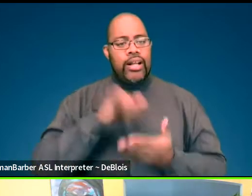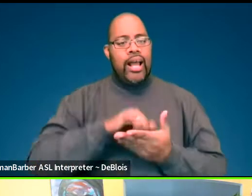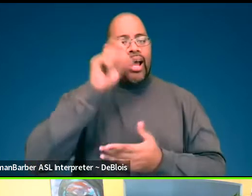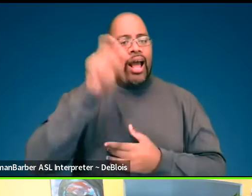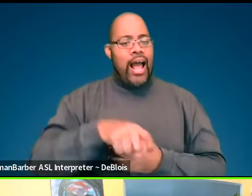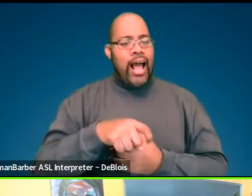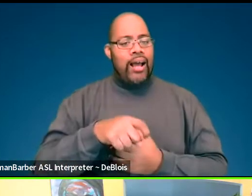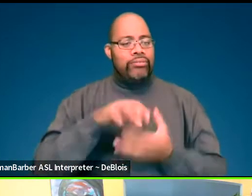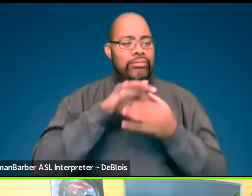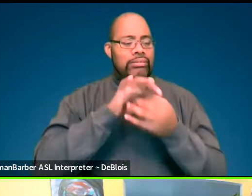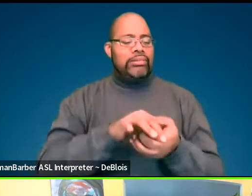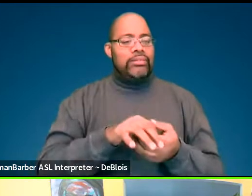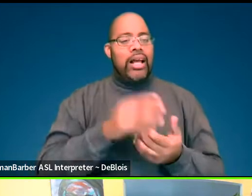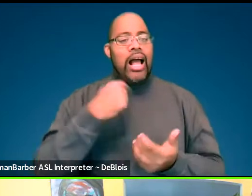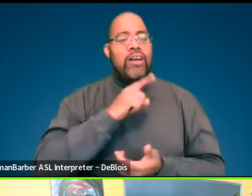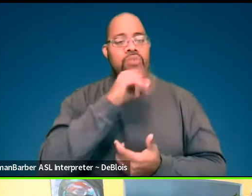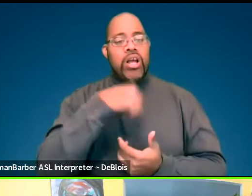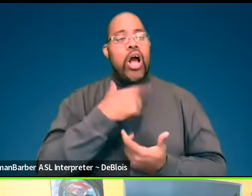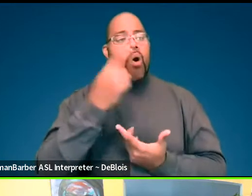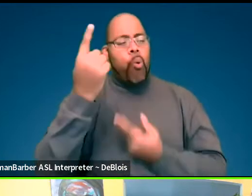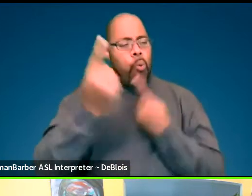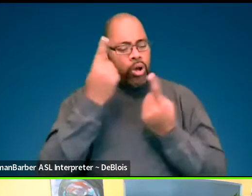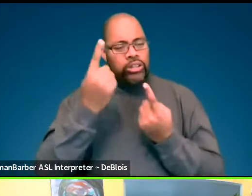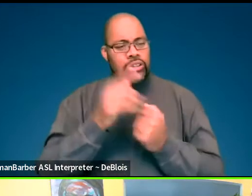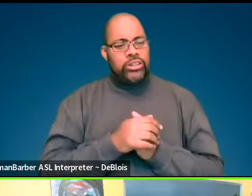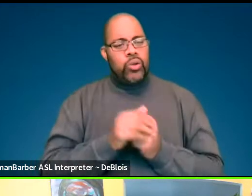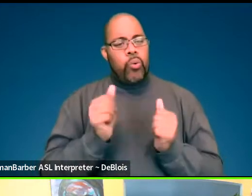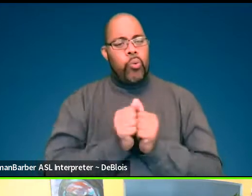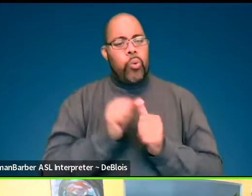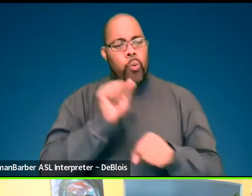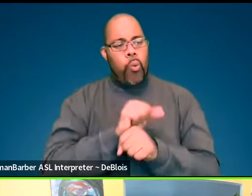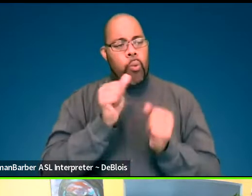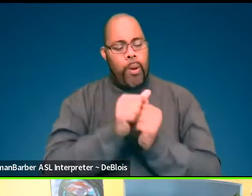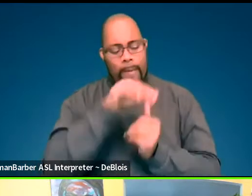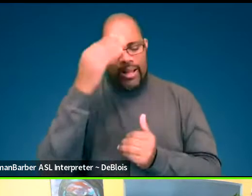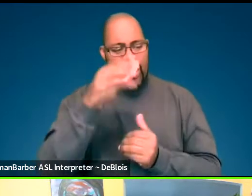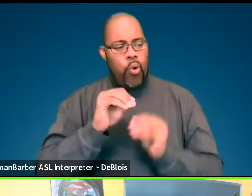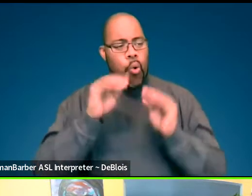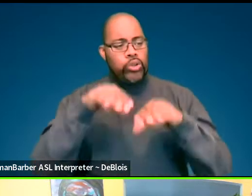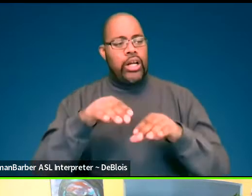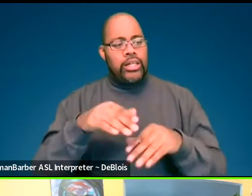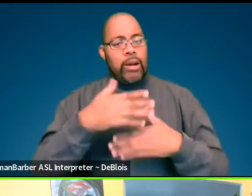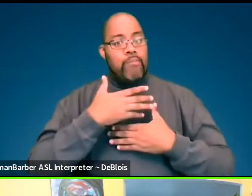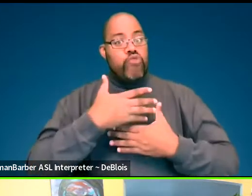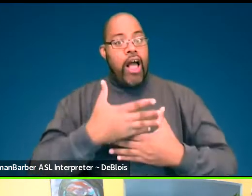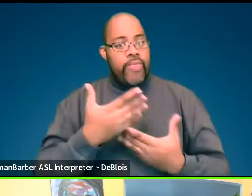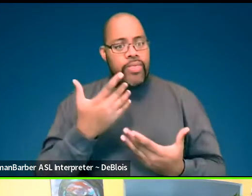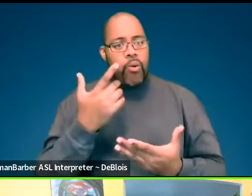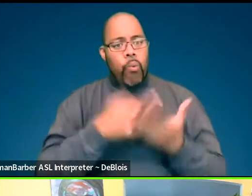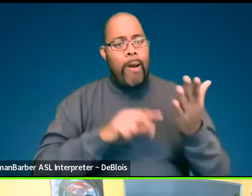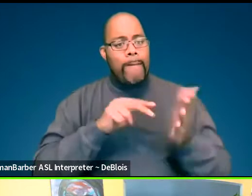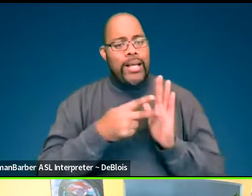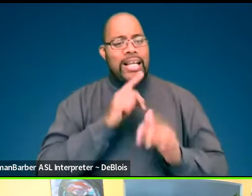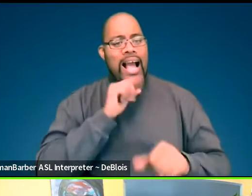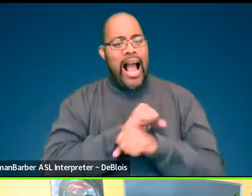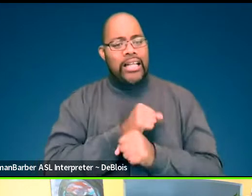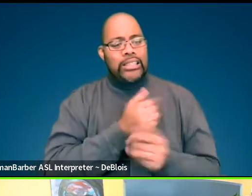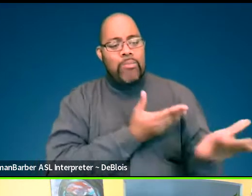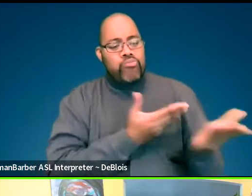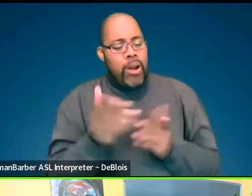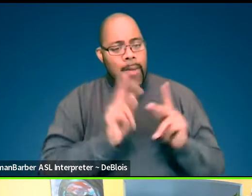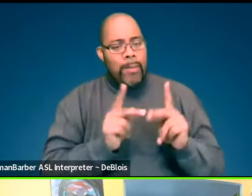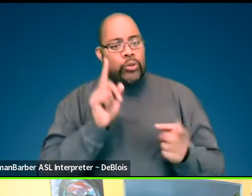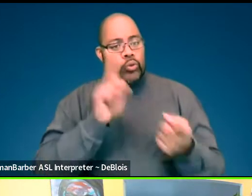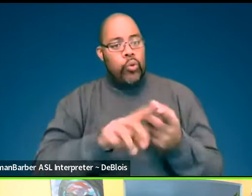be tended to. And I really do wonder, especially with the work with Black Oceanic Breath, you know, what it means to actually bring people to